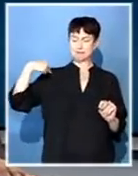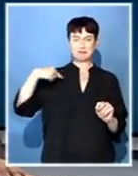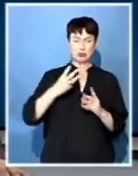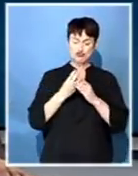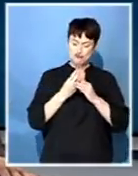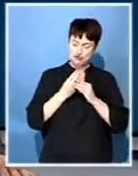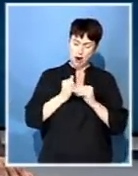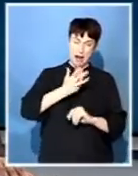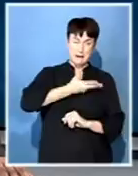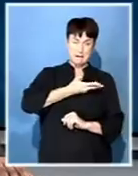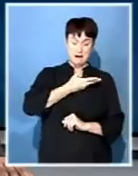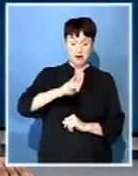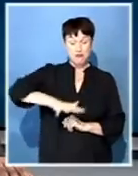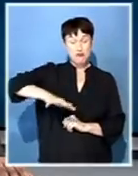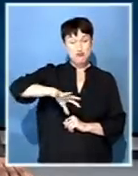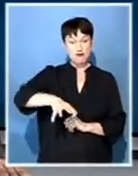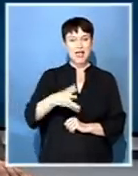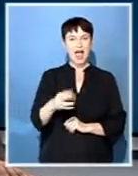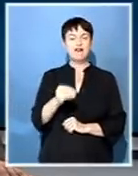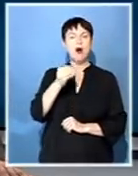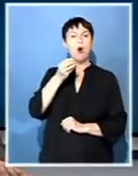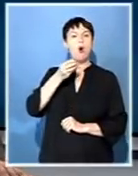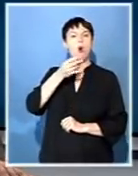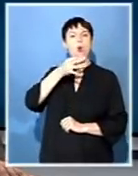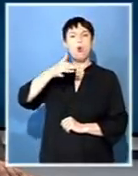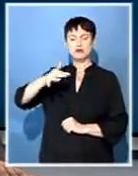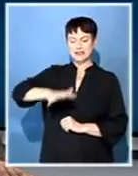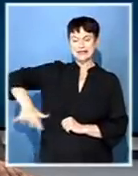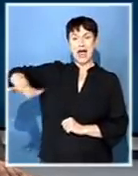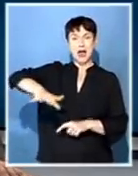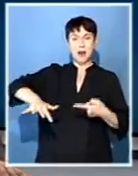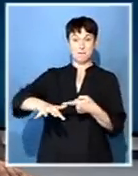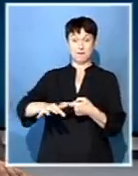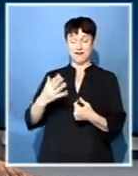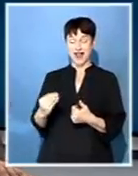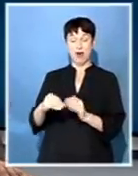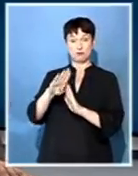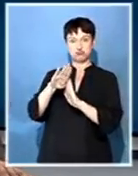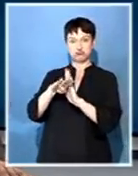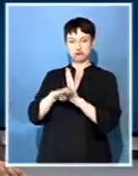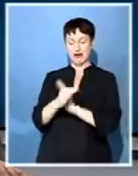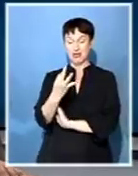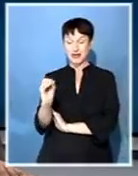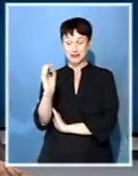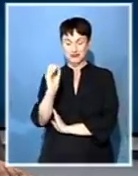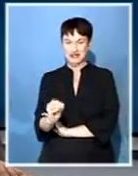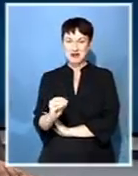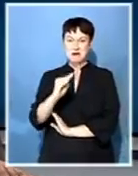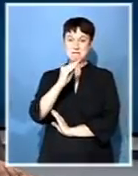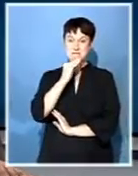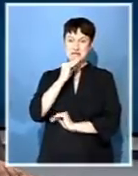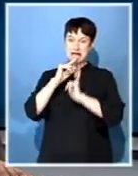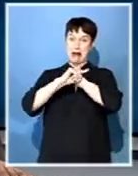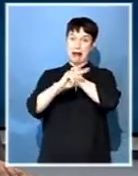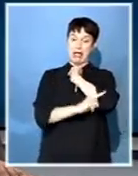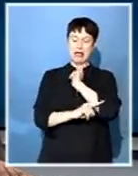drought, the province's dam levels are under 30%. She says that day zero in the Cape has now been brought